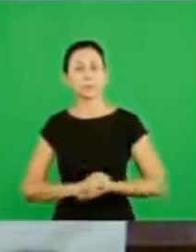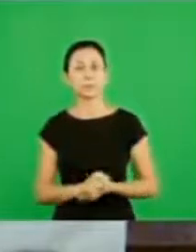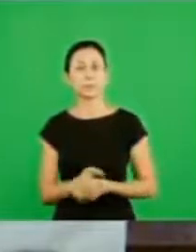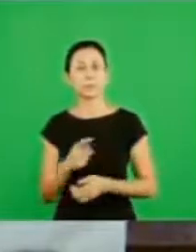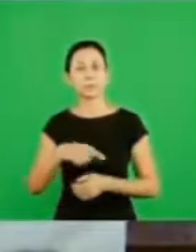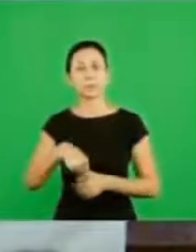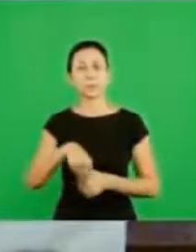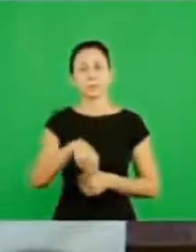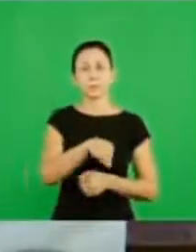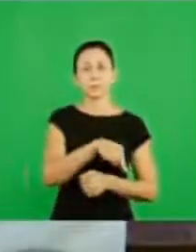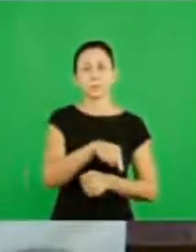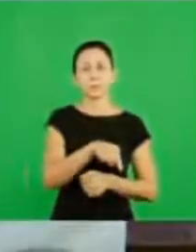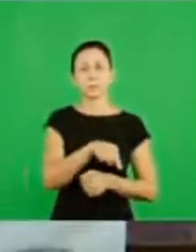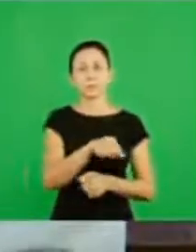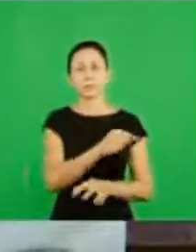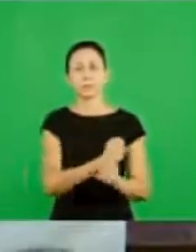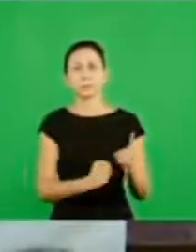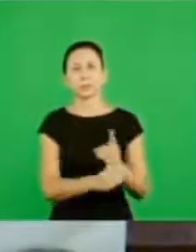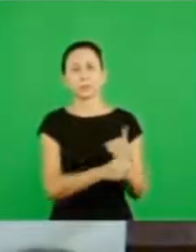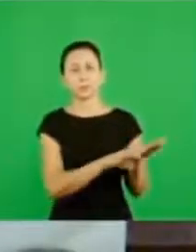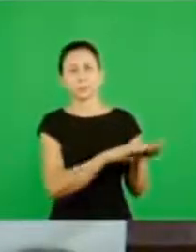find its own position there,